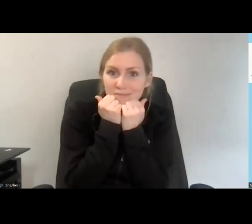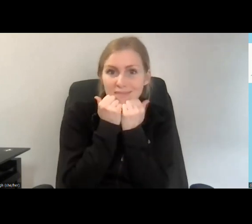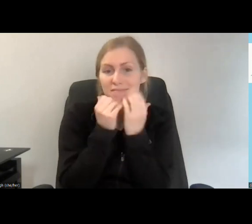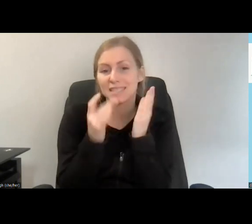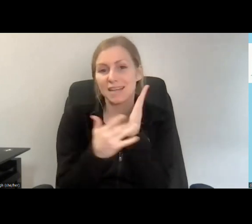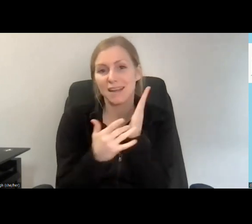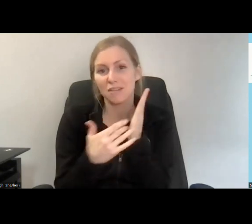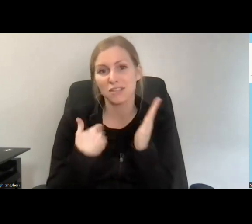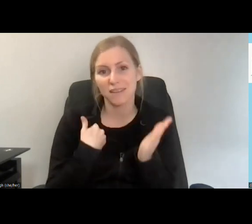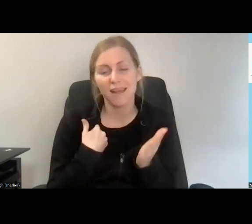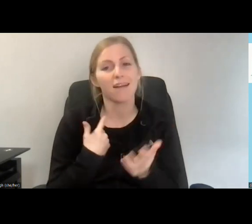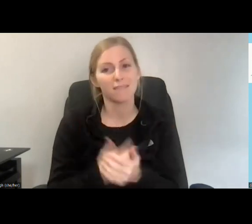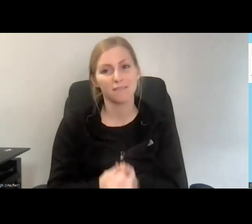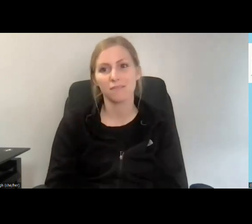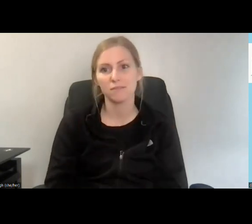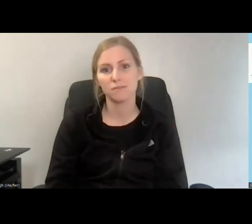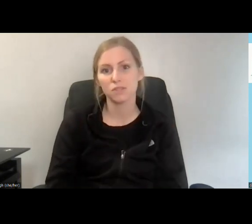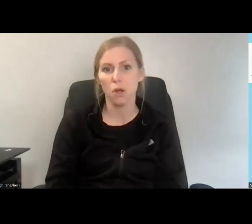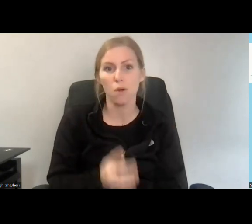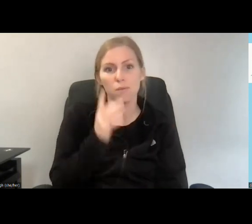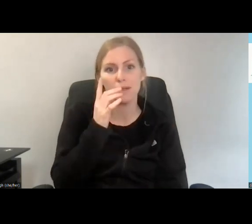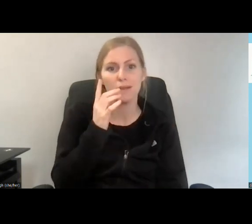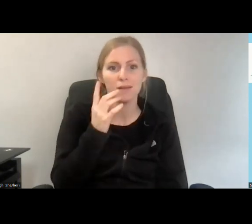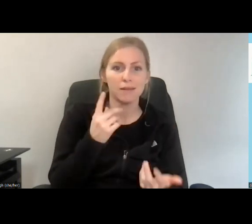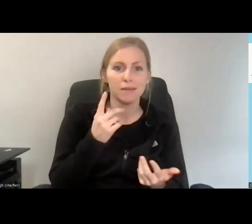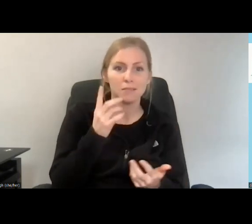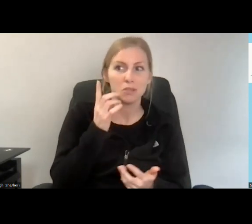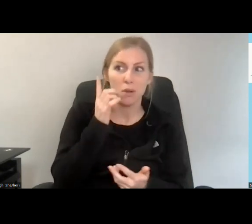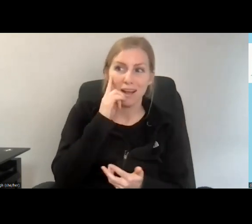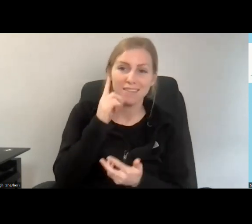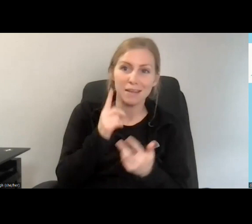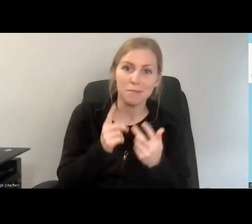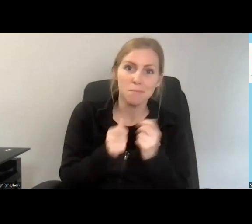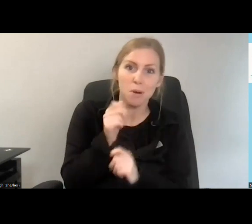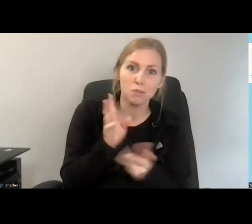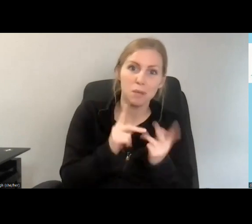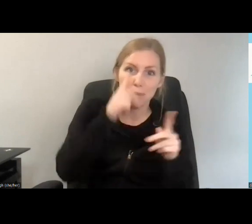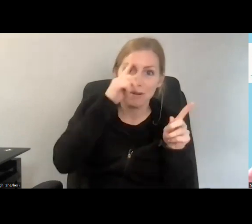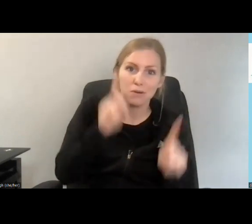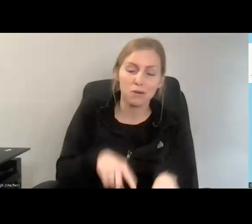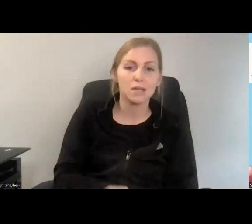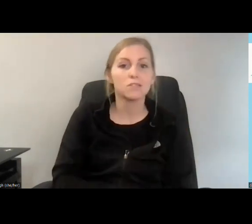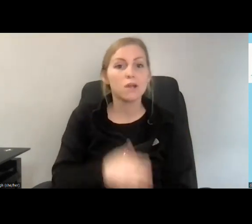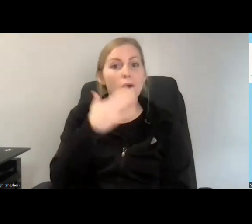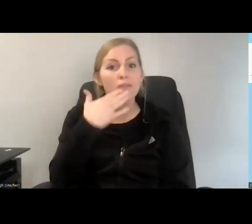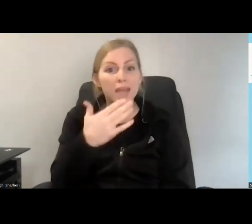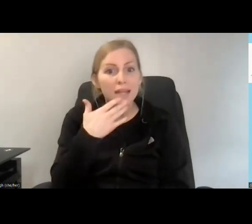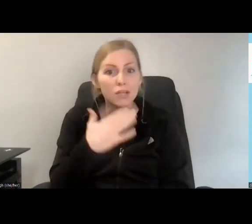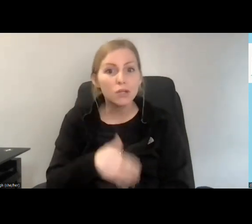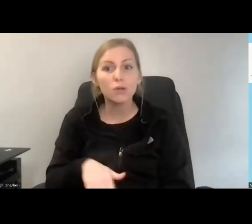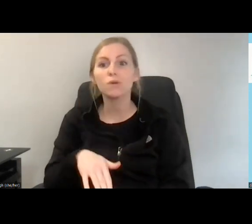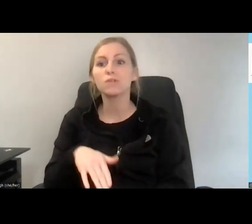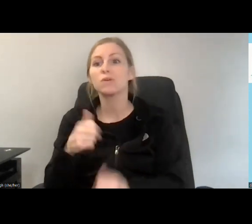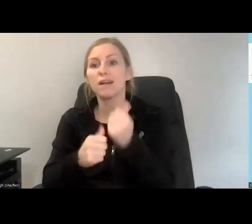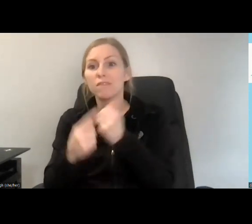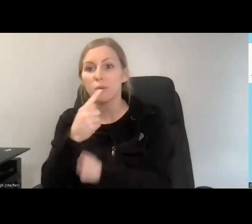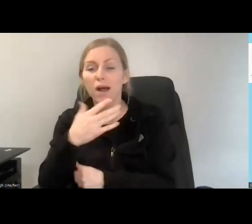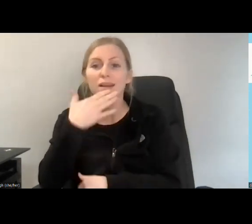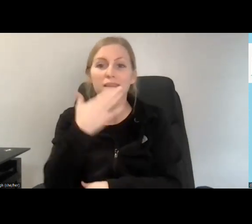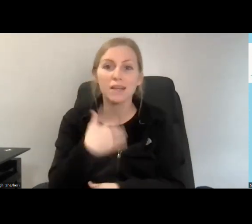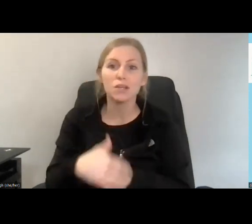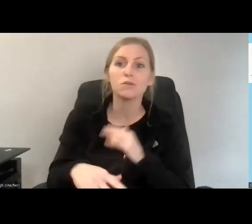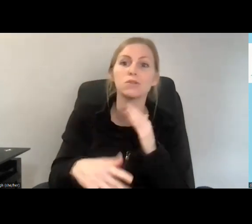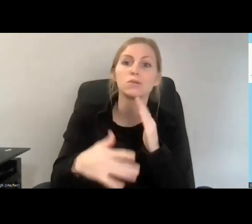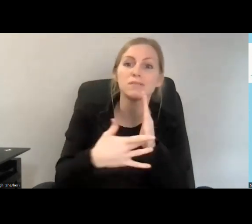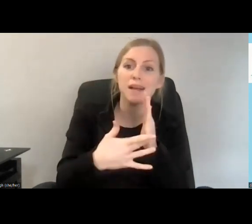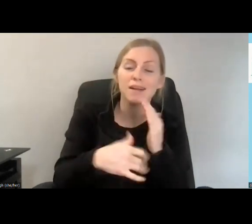us, besides tech ambassadors too. So very big thank you to you. Very big thank you to all the tech ambassadors and the work